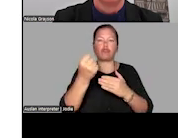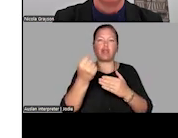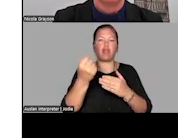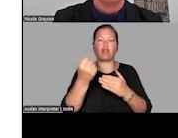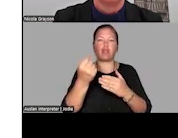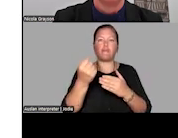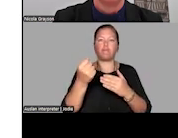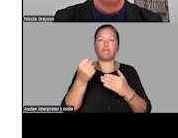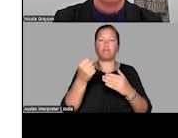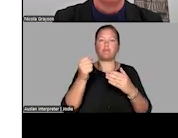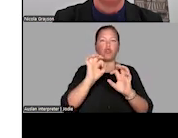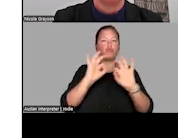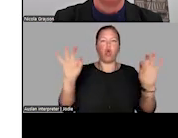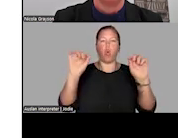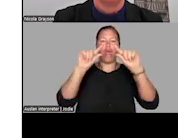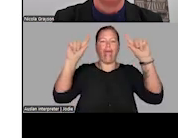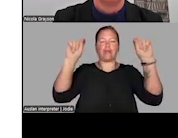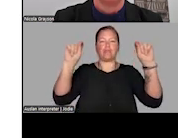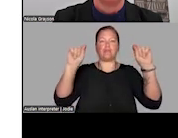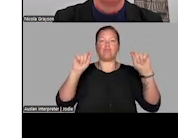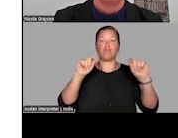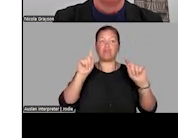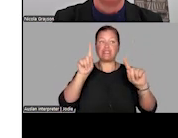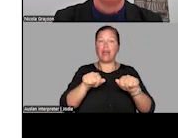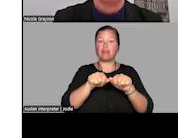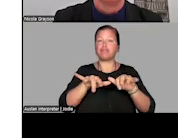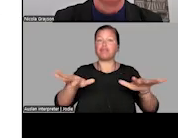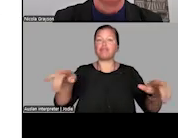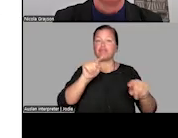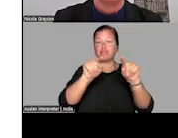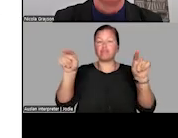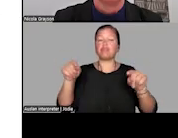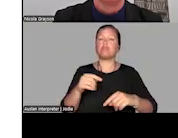AI headers are coming out as well. A lot of them requires